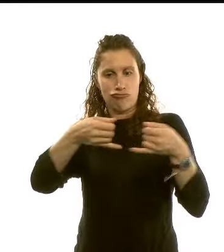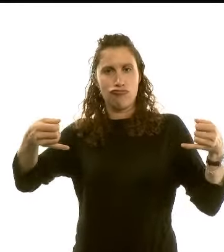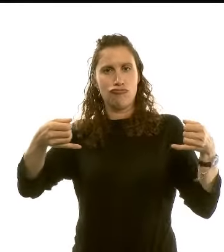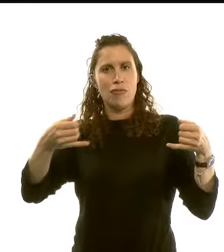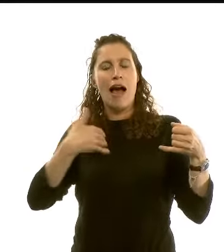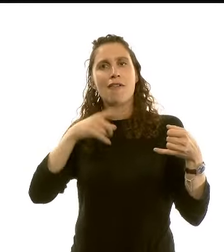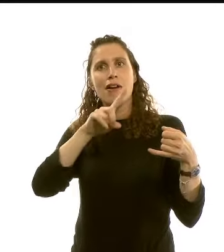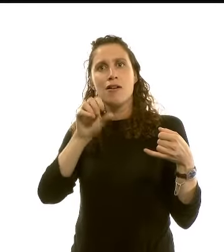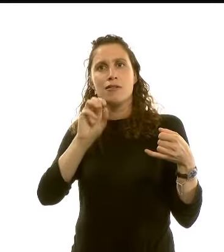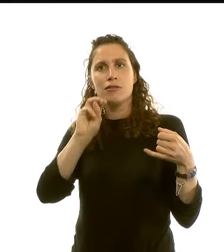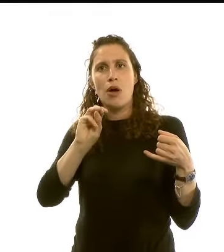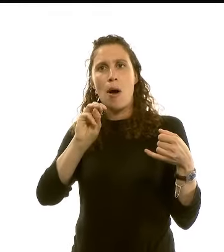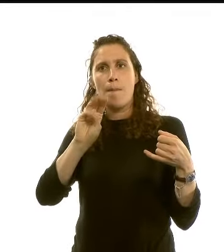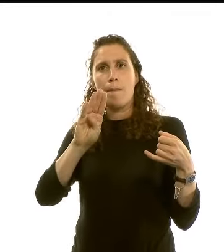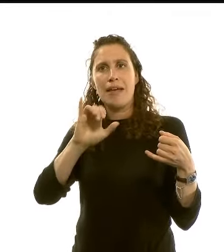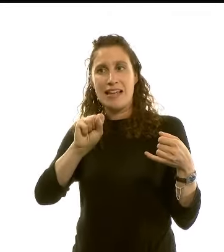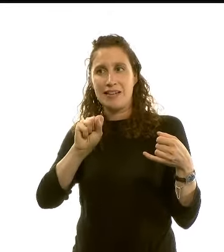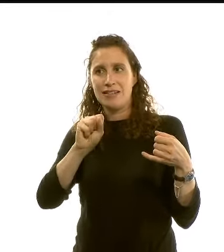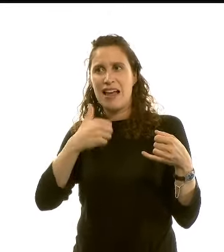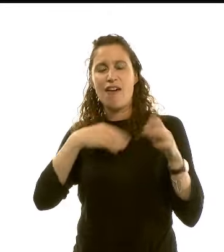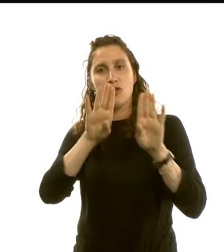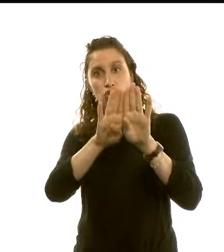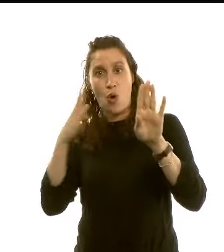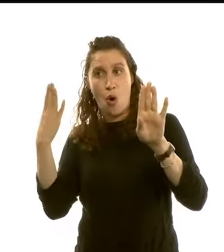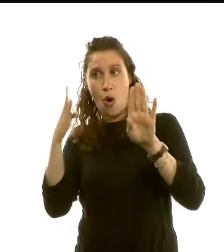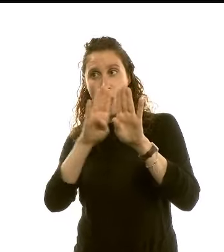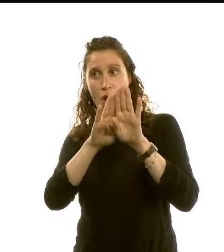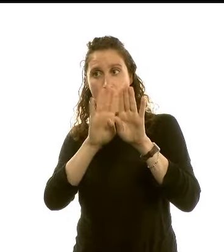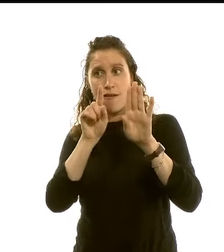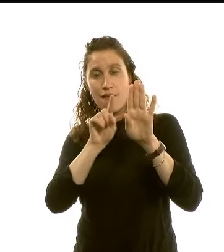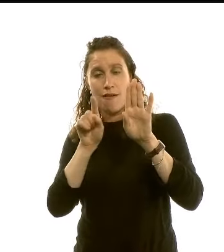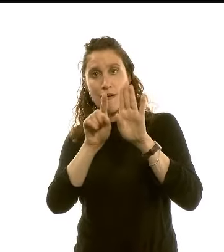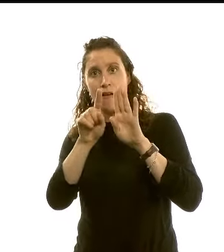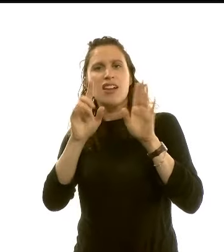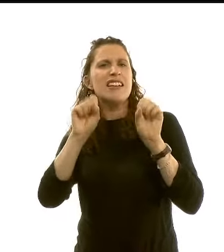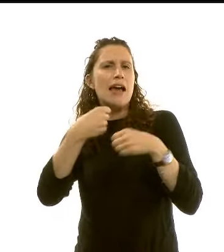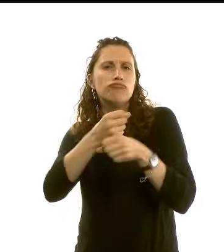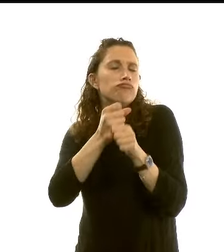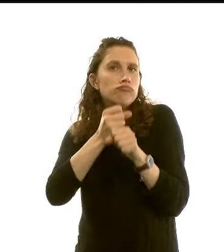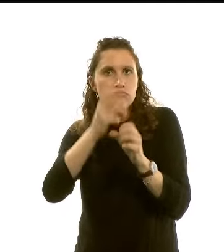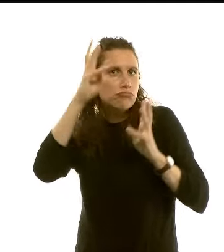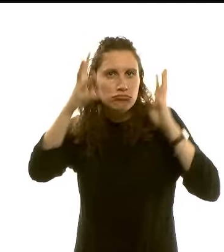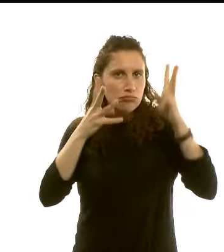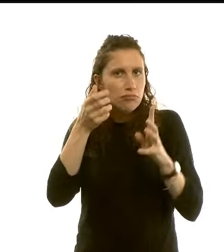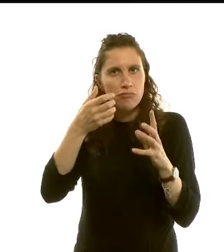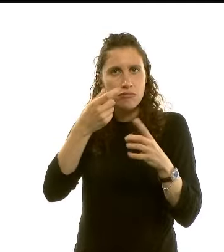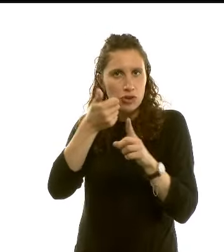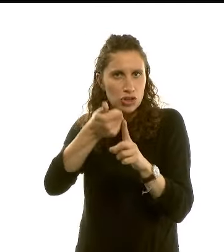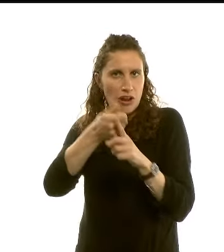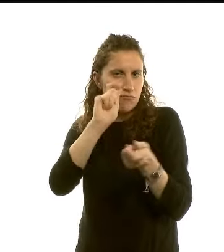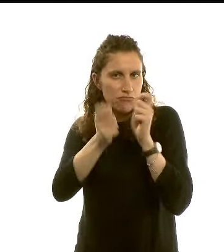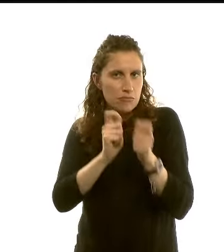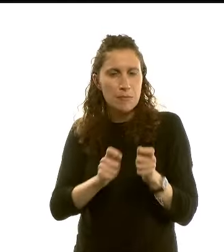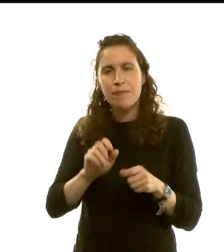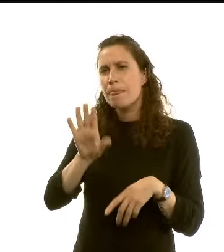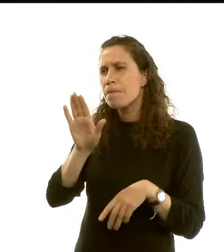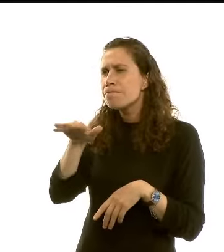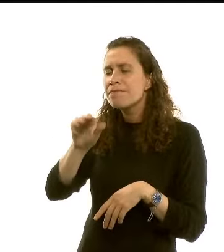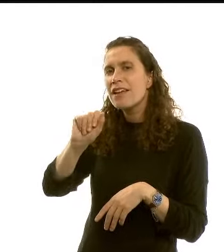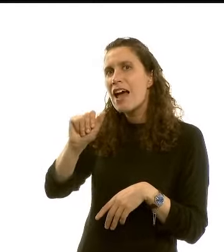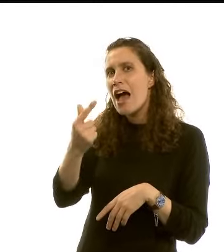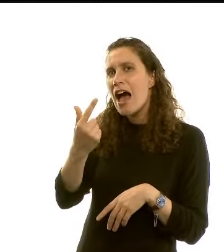web. You can take the door that is here and that can replace into the building and make it your own as well. Wow. Agnes, how does it